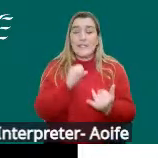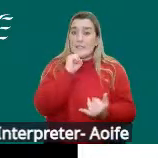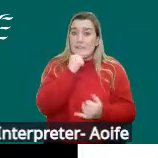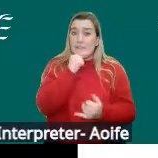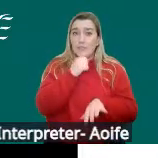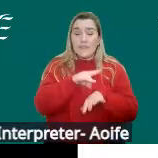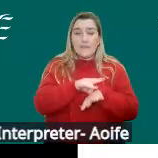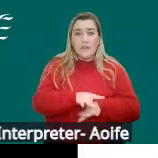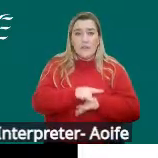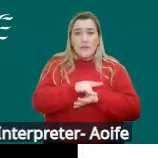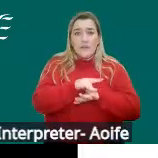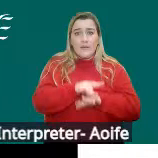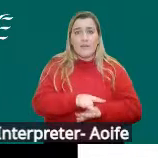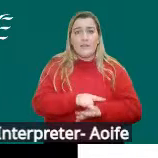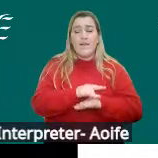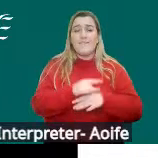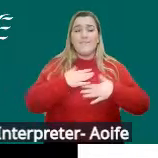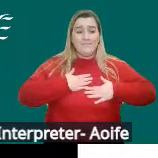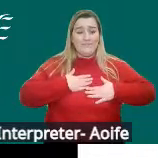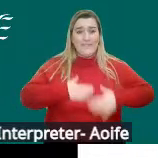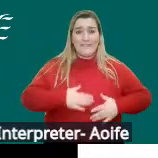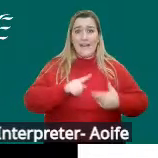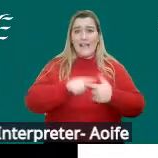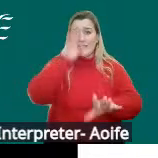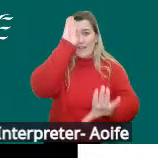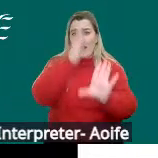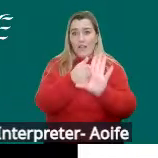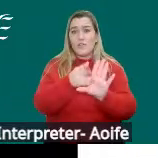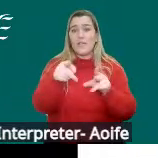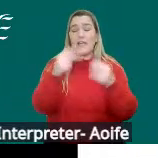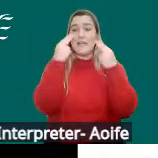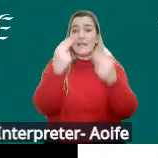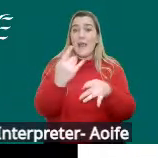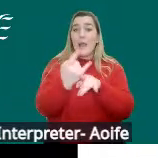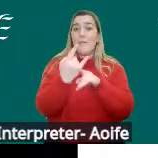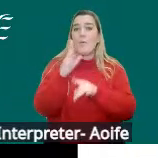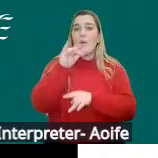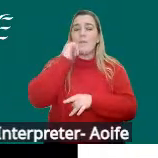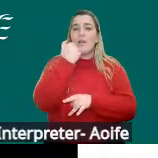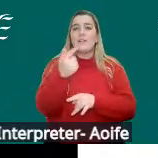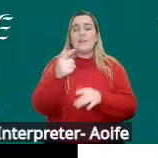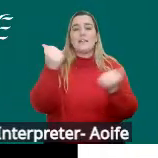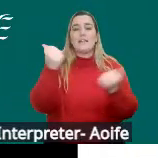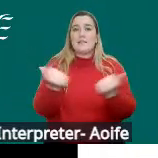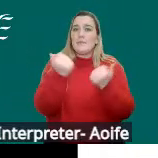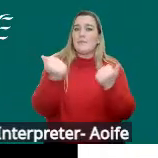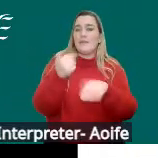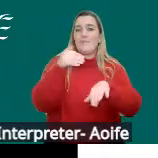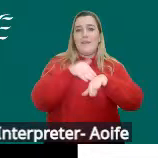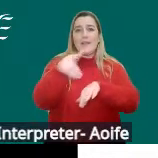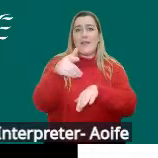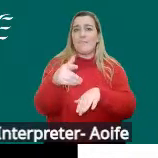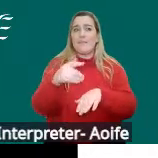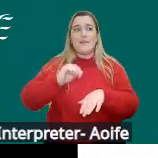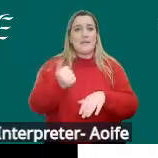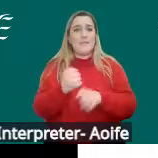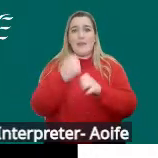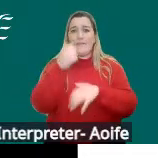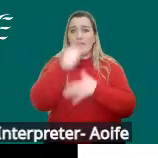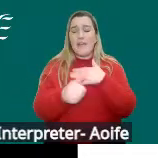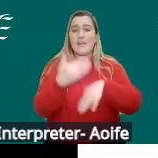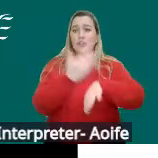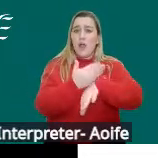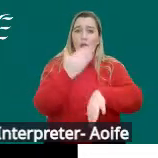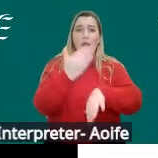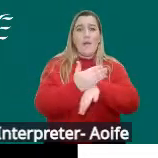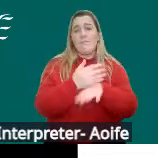and psychological. And they really do need help because the symptoms are so disruptive and affect them holding down, the basic day-to-day, their relationships